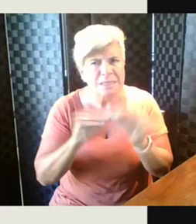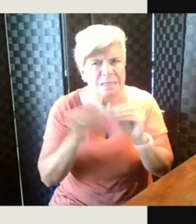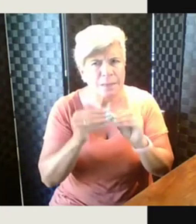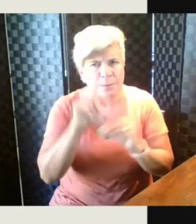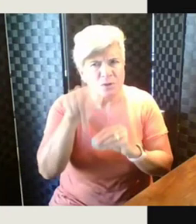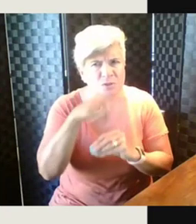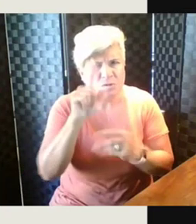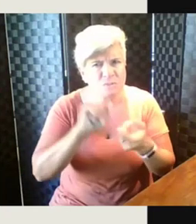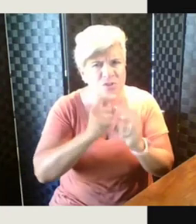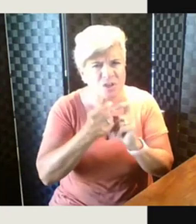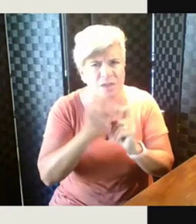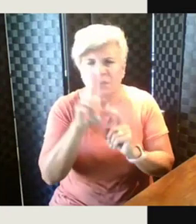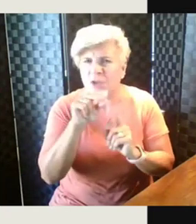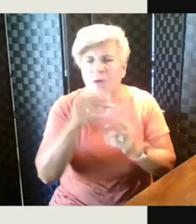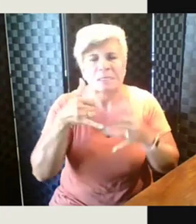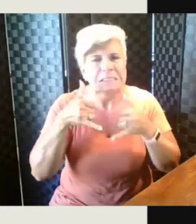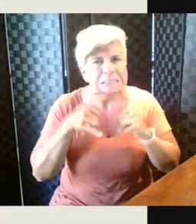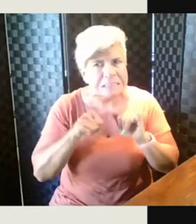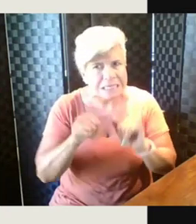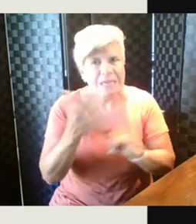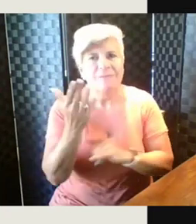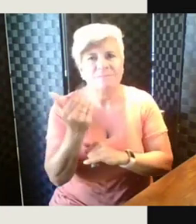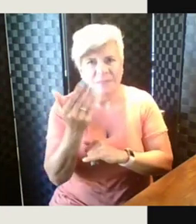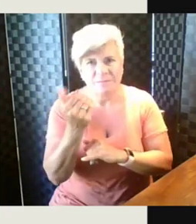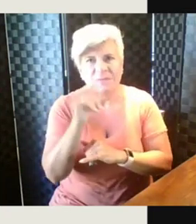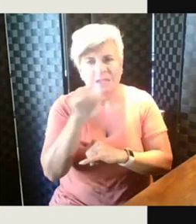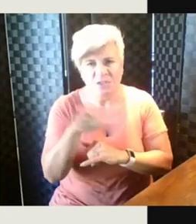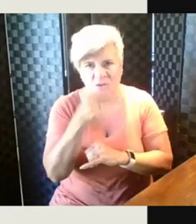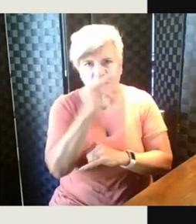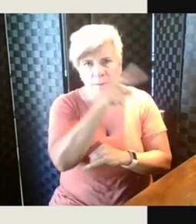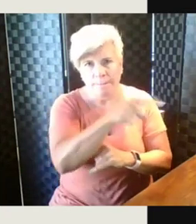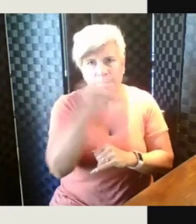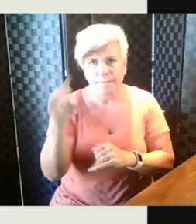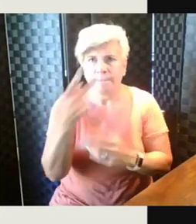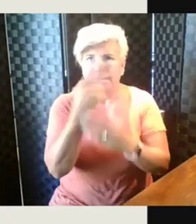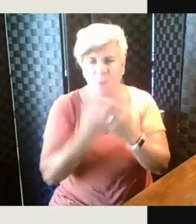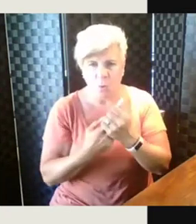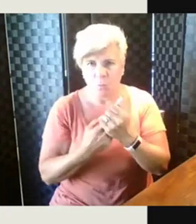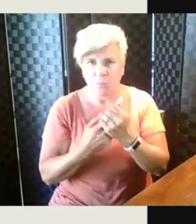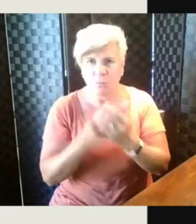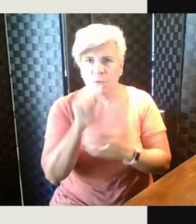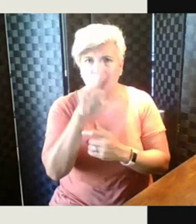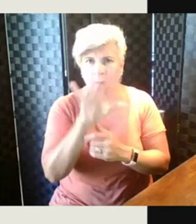change? No, there are still 15 circles in both arrays.